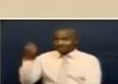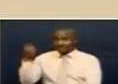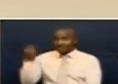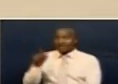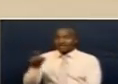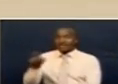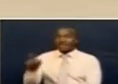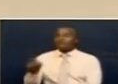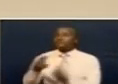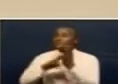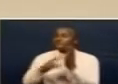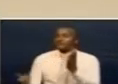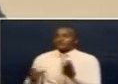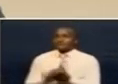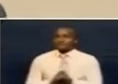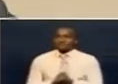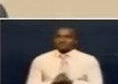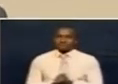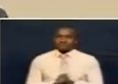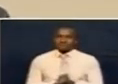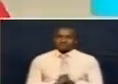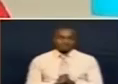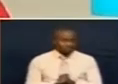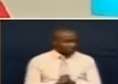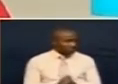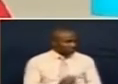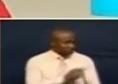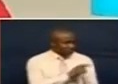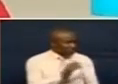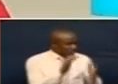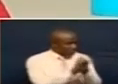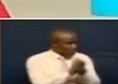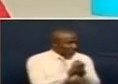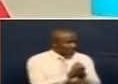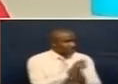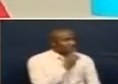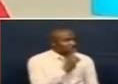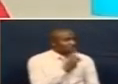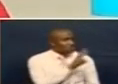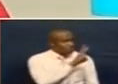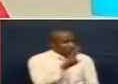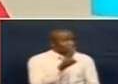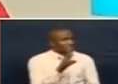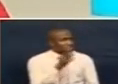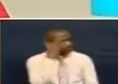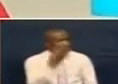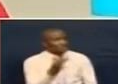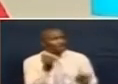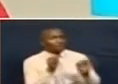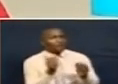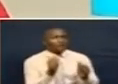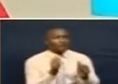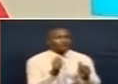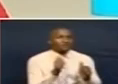was beaten by a pastor. And so when Jubilee say that, Western is becoming a swing area, that not only do they have